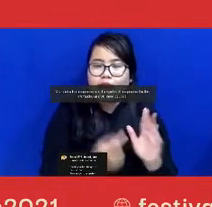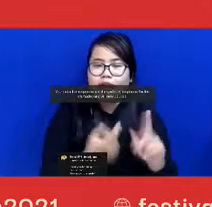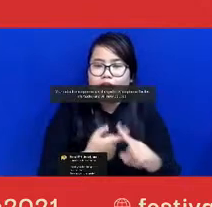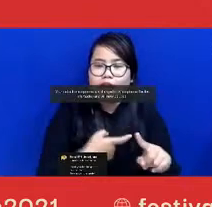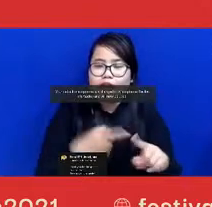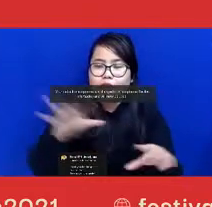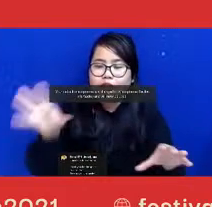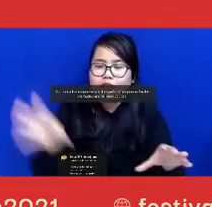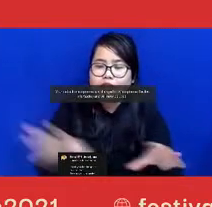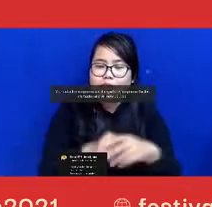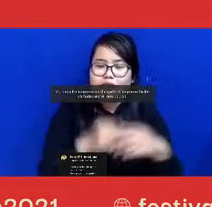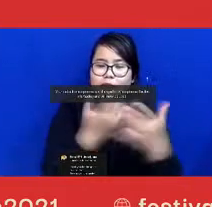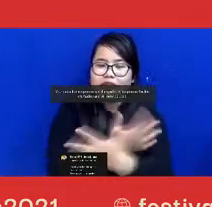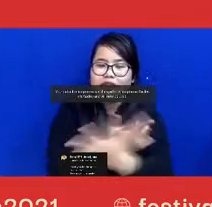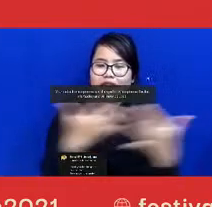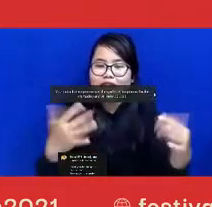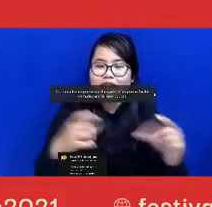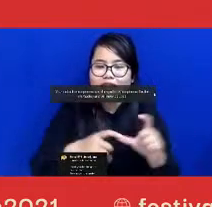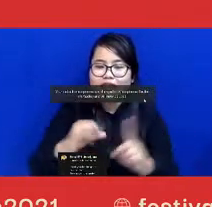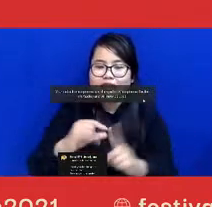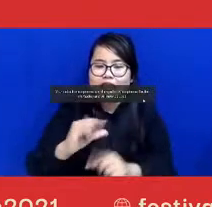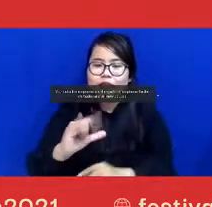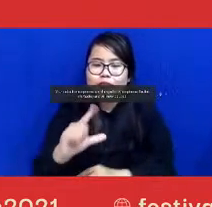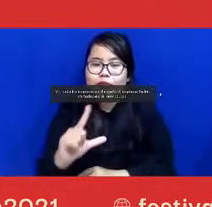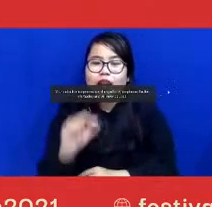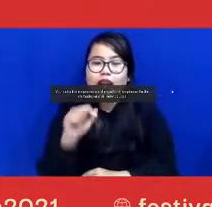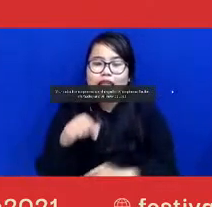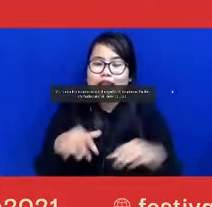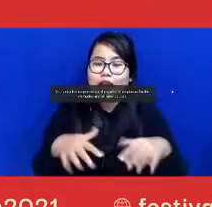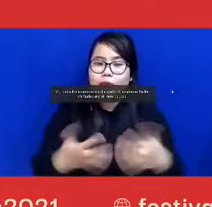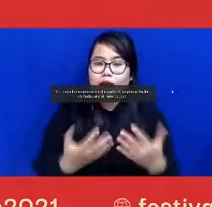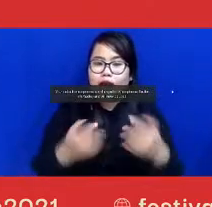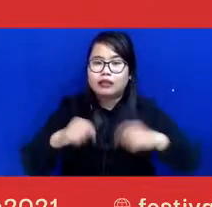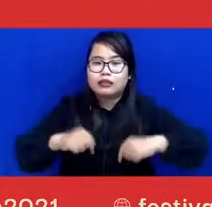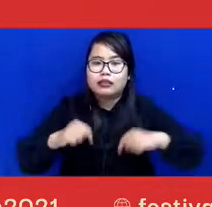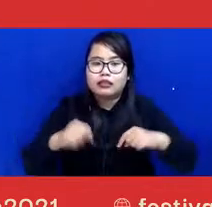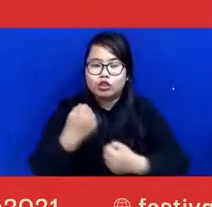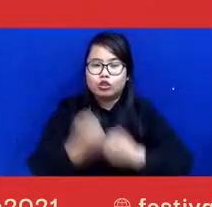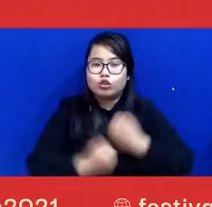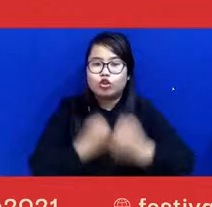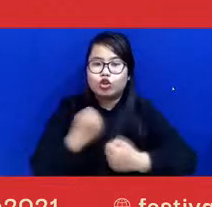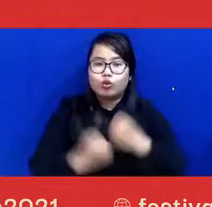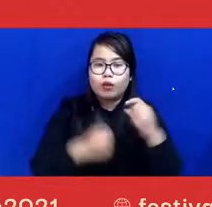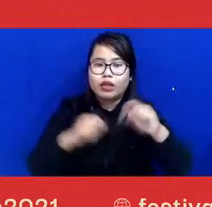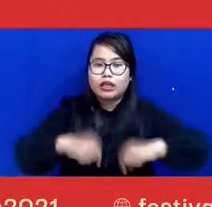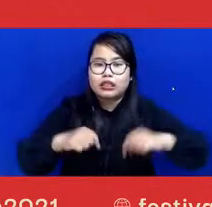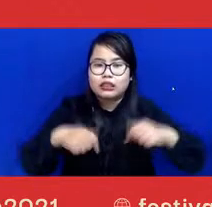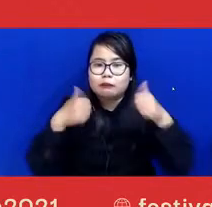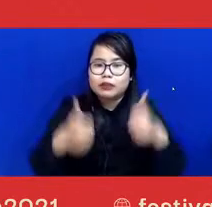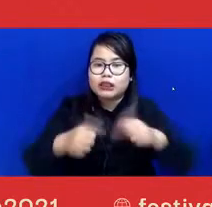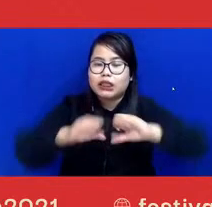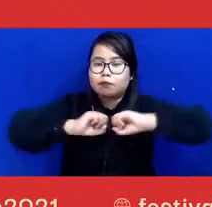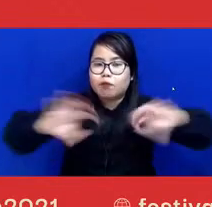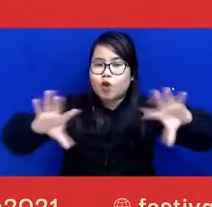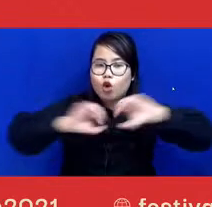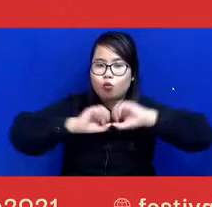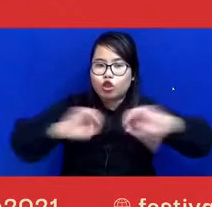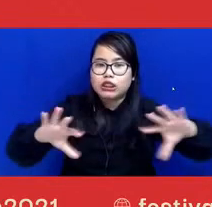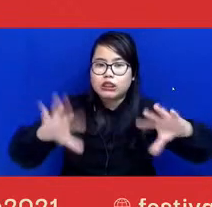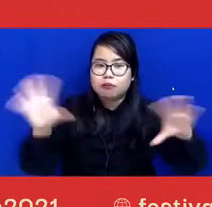of measures can promote participation. If